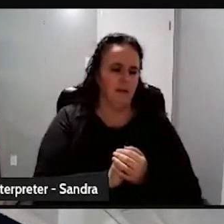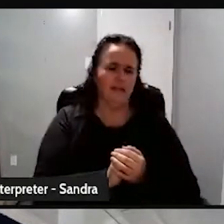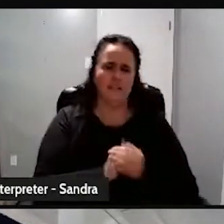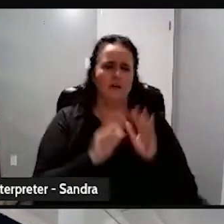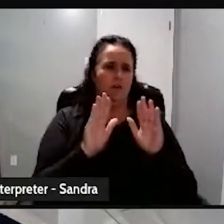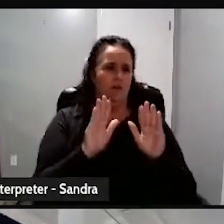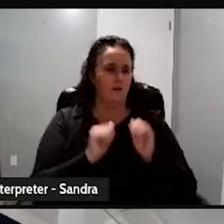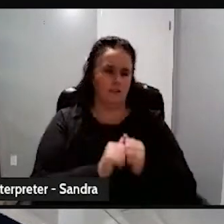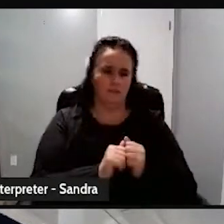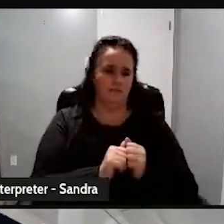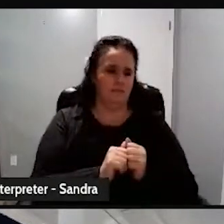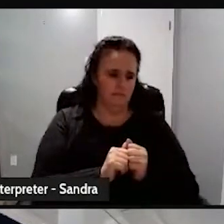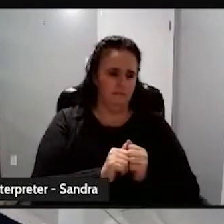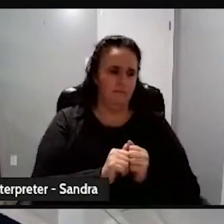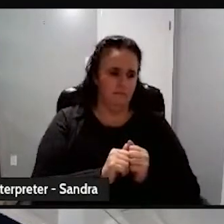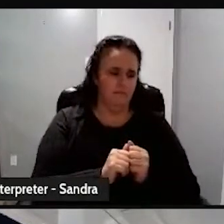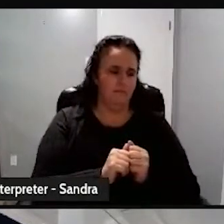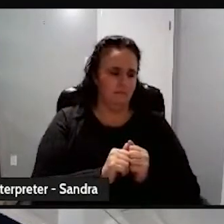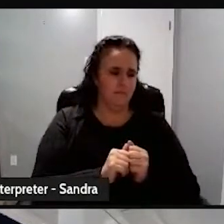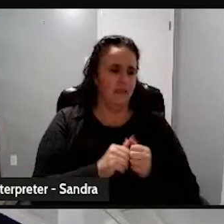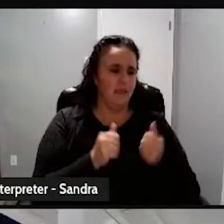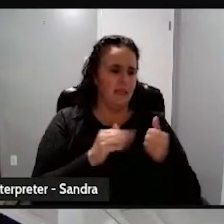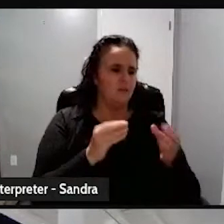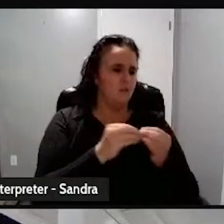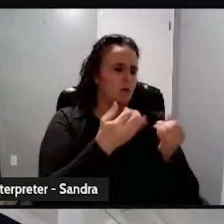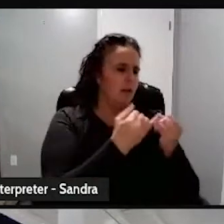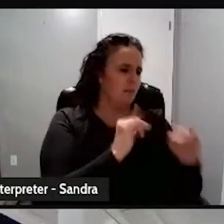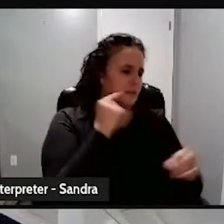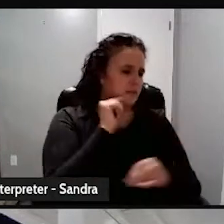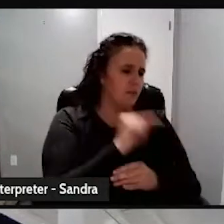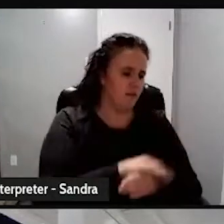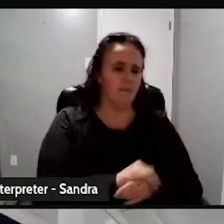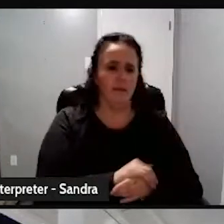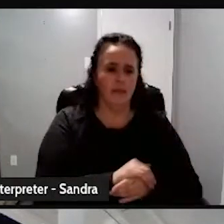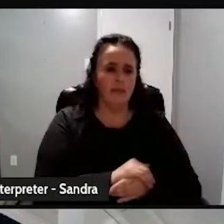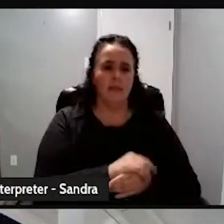both ideas and our society.